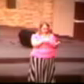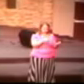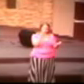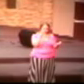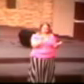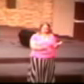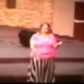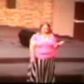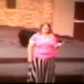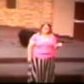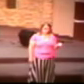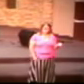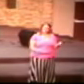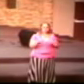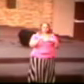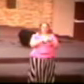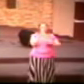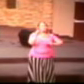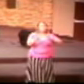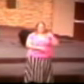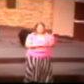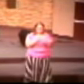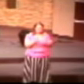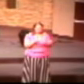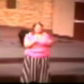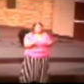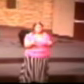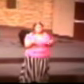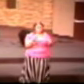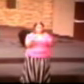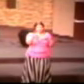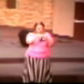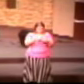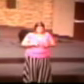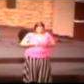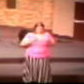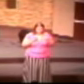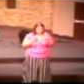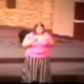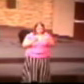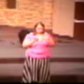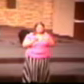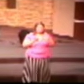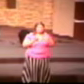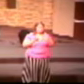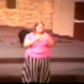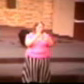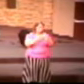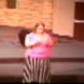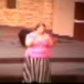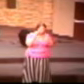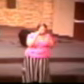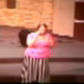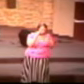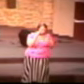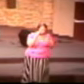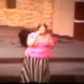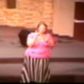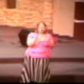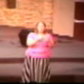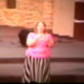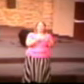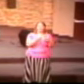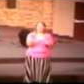This is about people getting into each other's lives, at their homes. And then someone